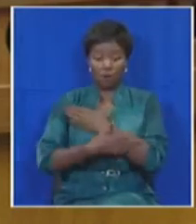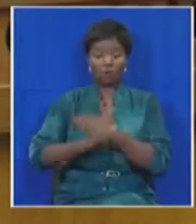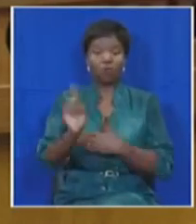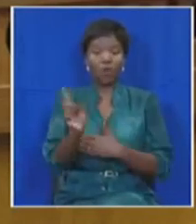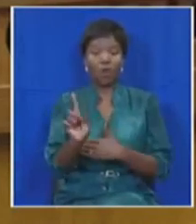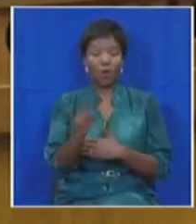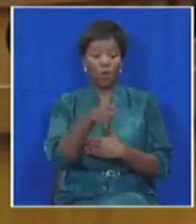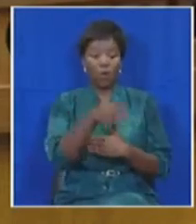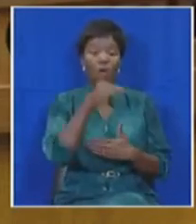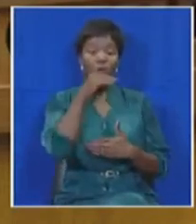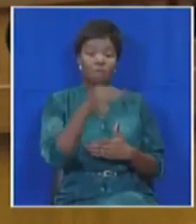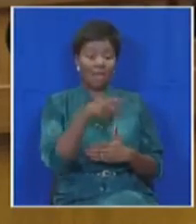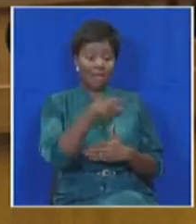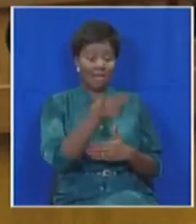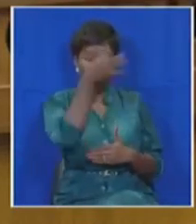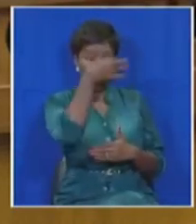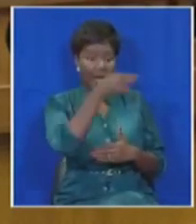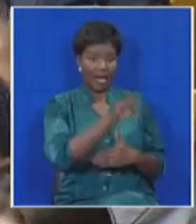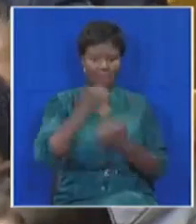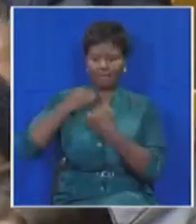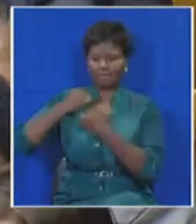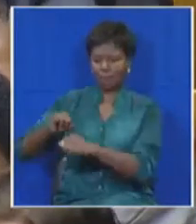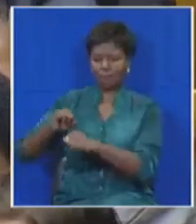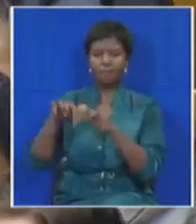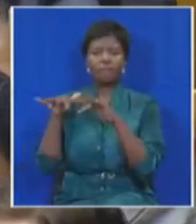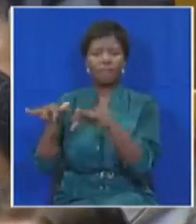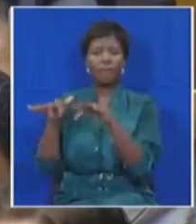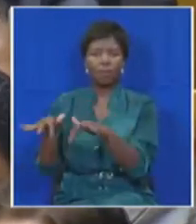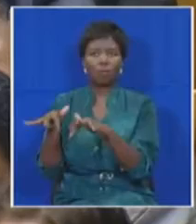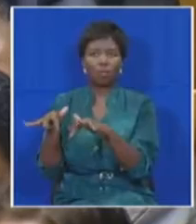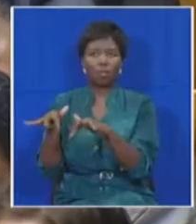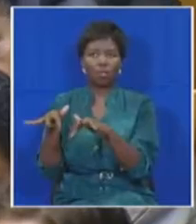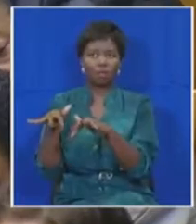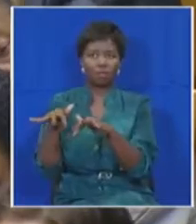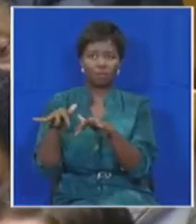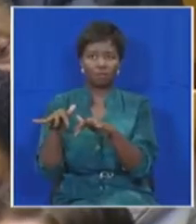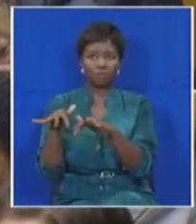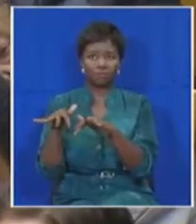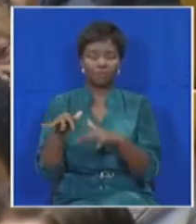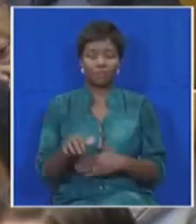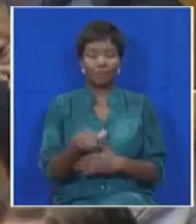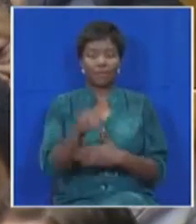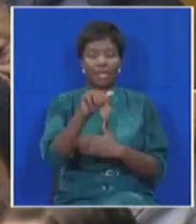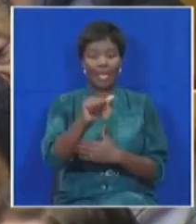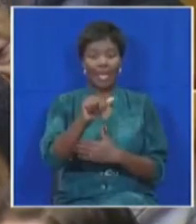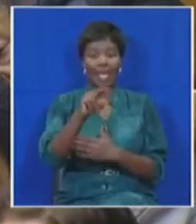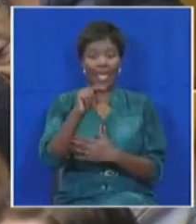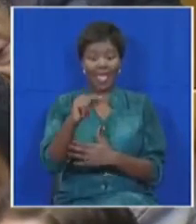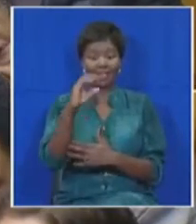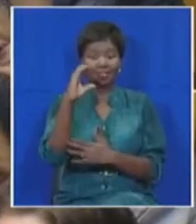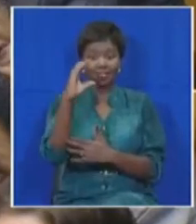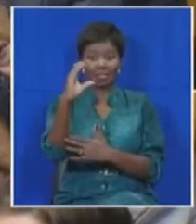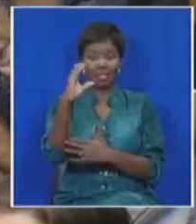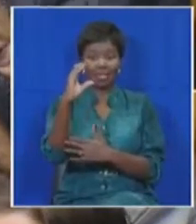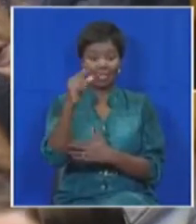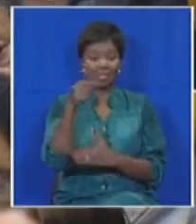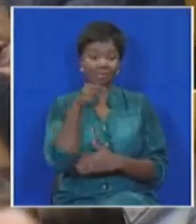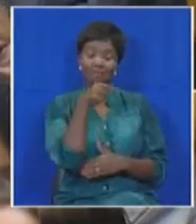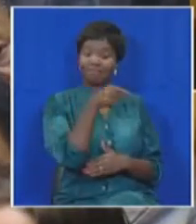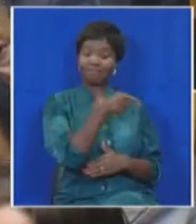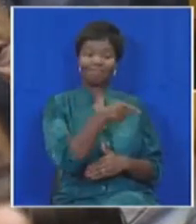state against the nation. The ANC on the other